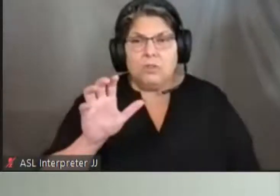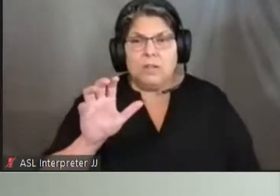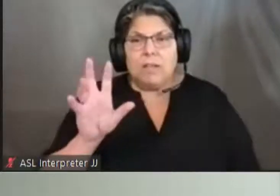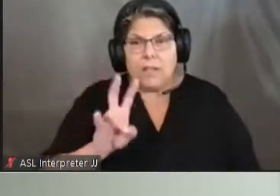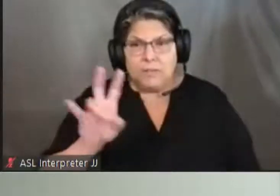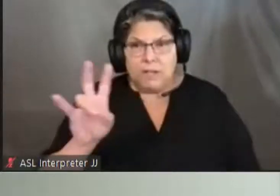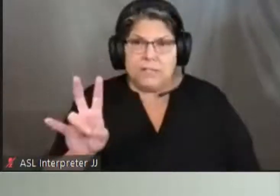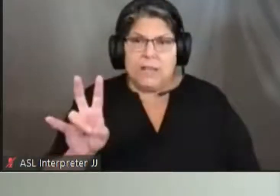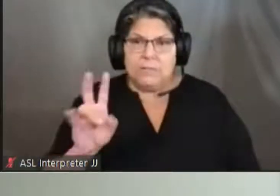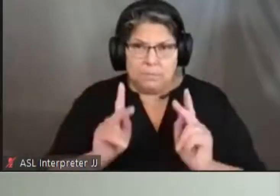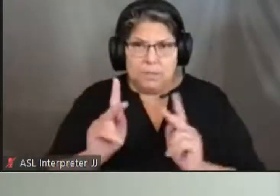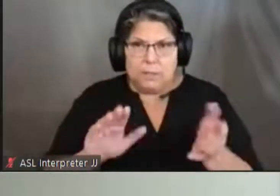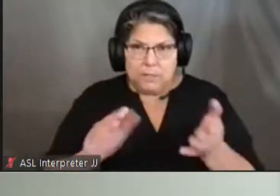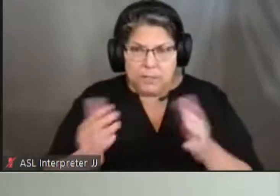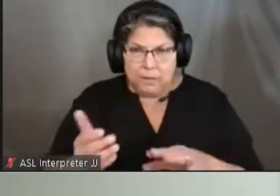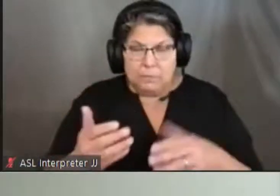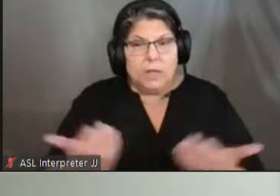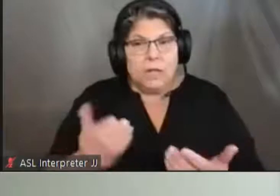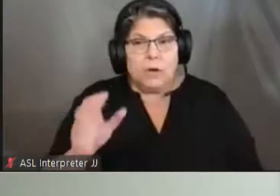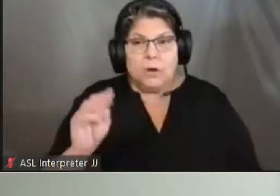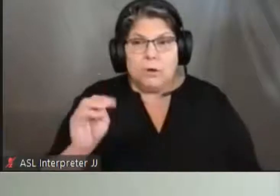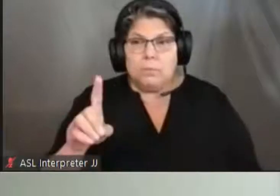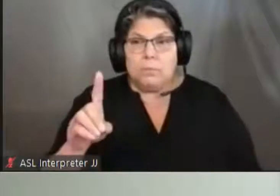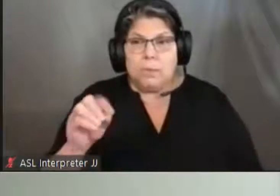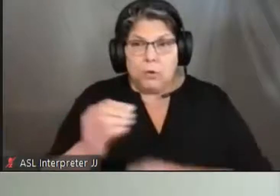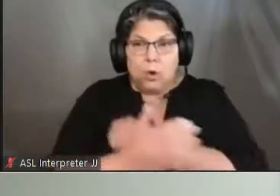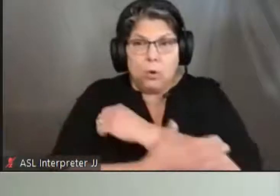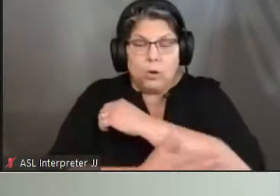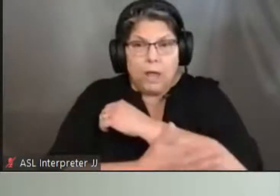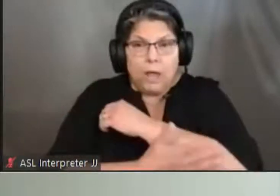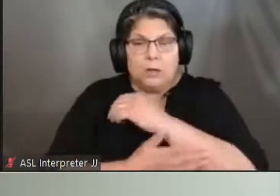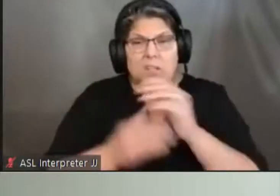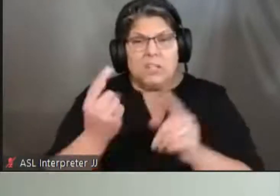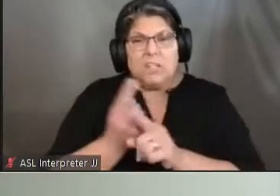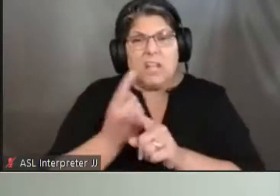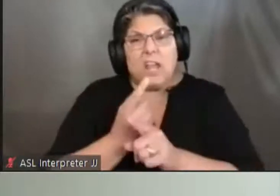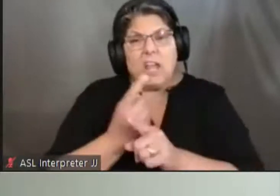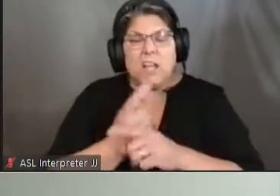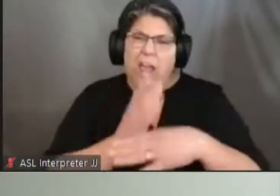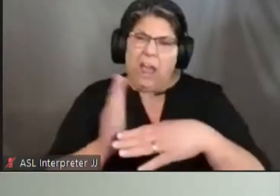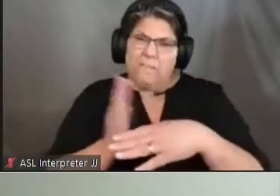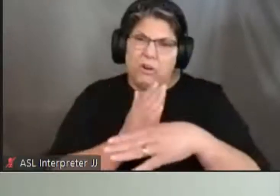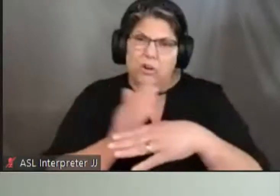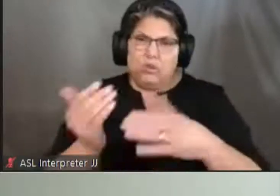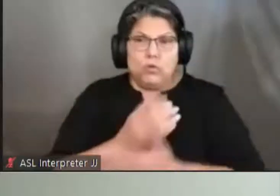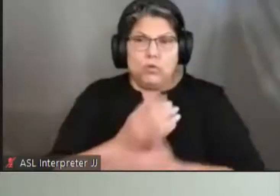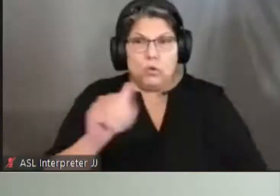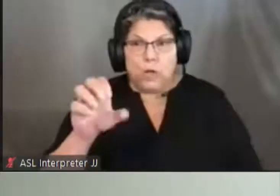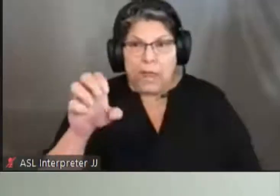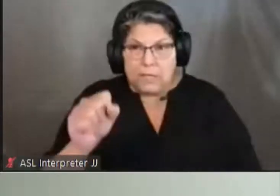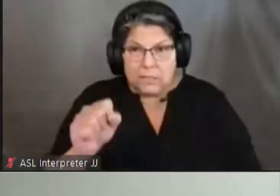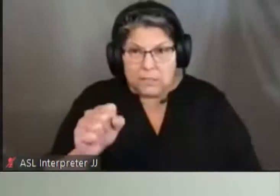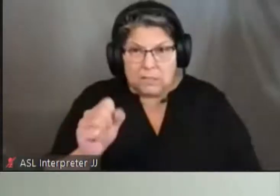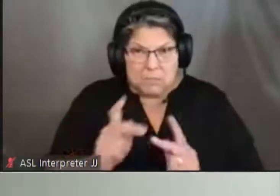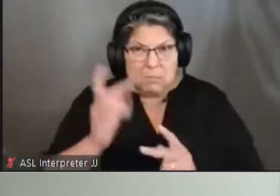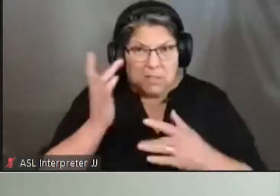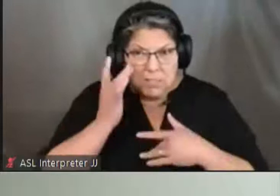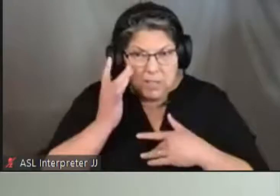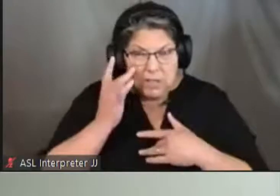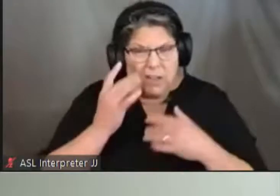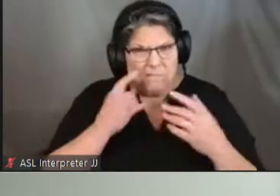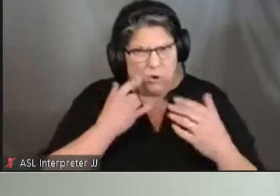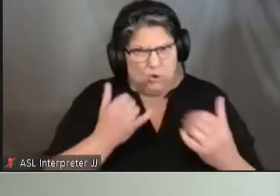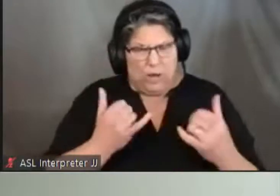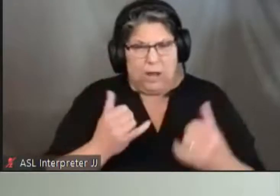55,577. In Mendocino County, our average daily new cases as of today is